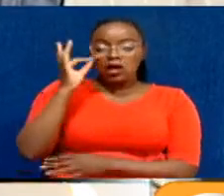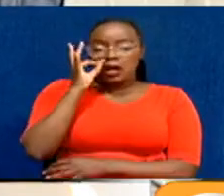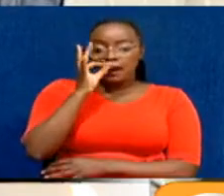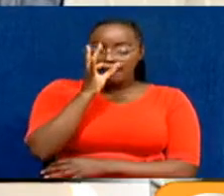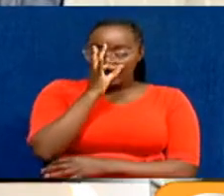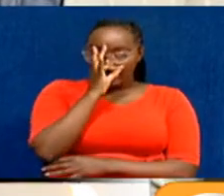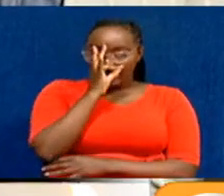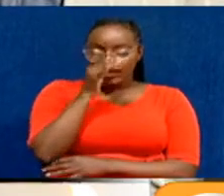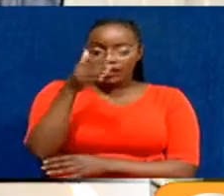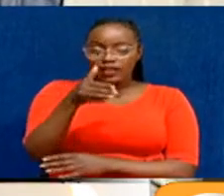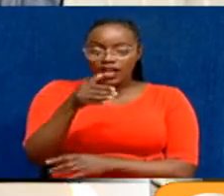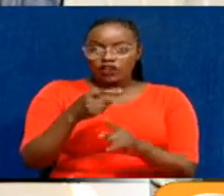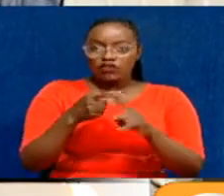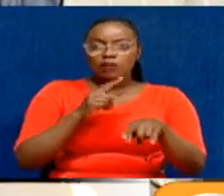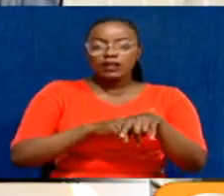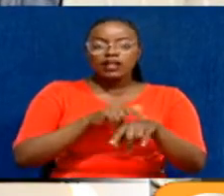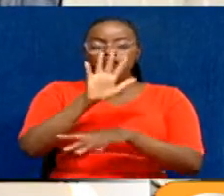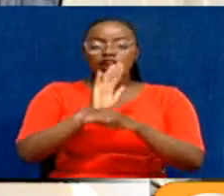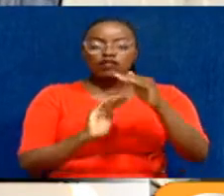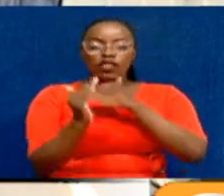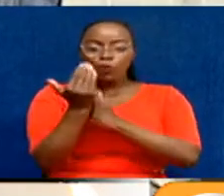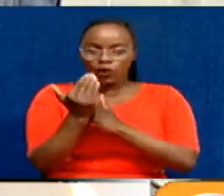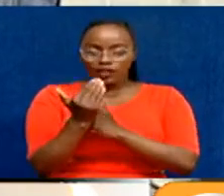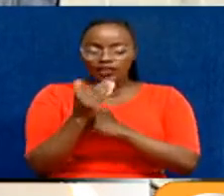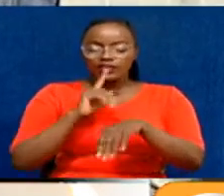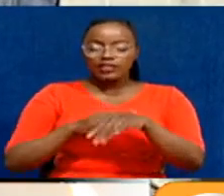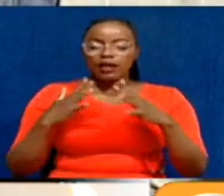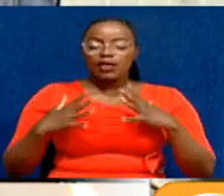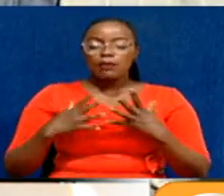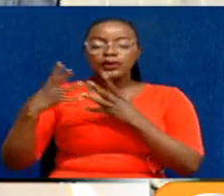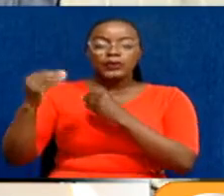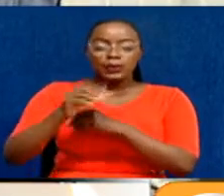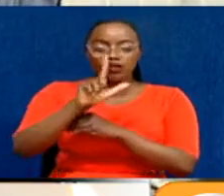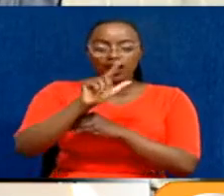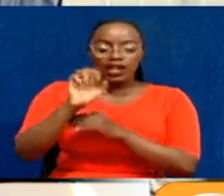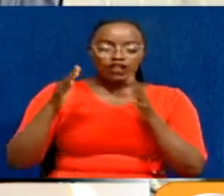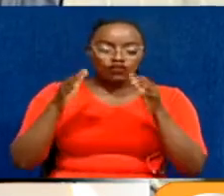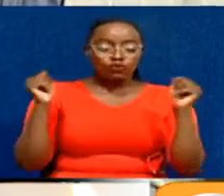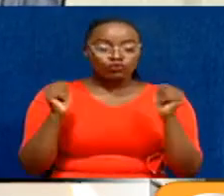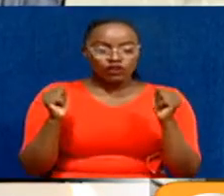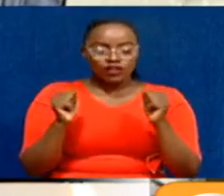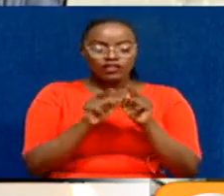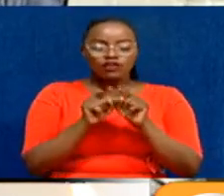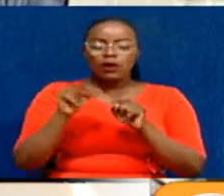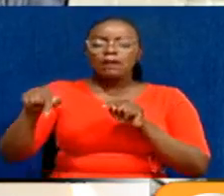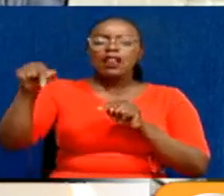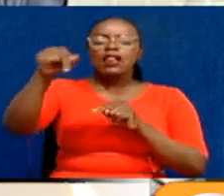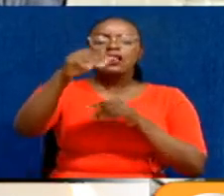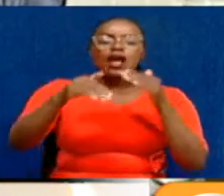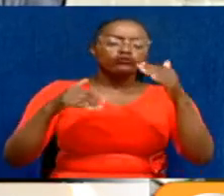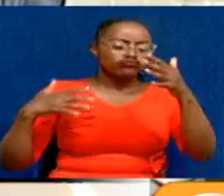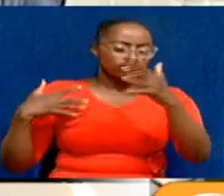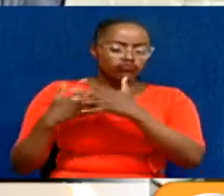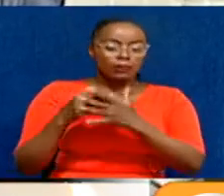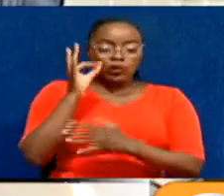President Mwai Kibaki right from 5 o'clock in the morning. When the body leaves Lee Findro home, we will be dotted across the way, all the